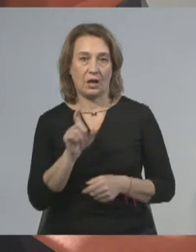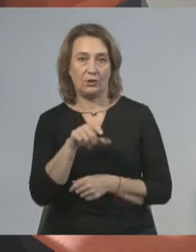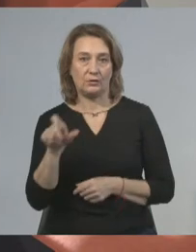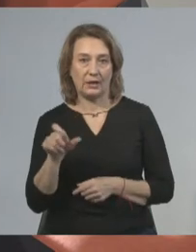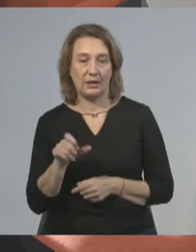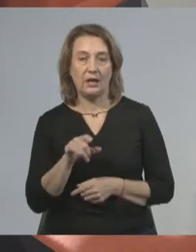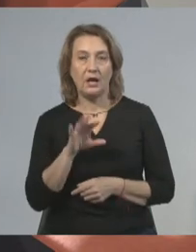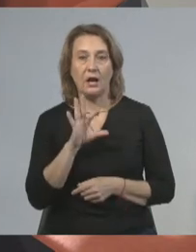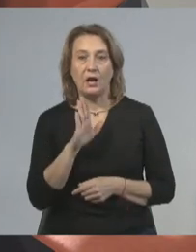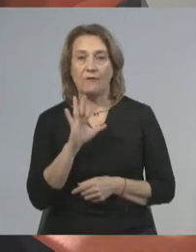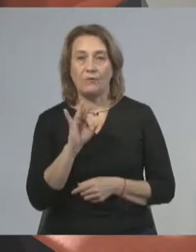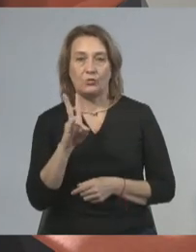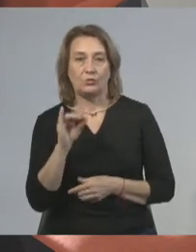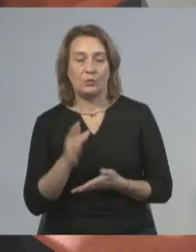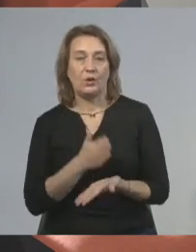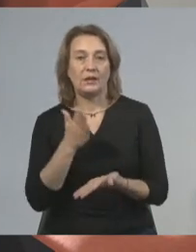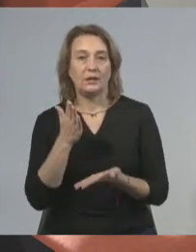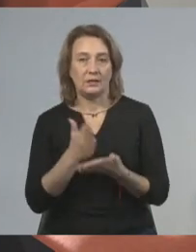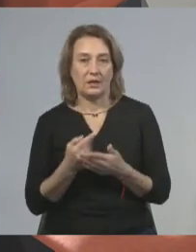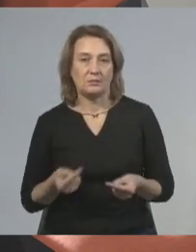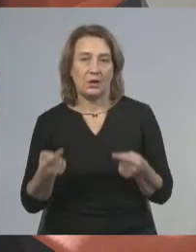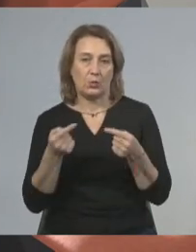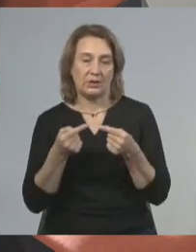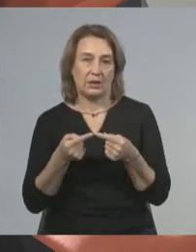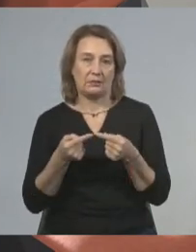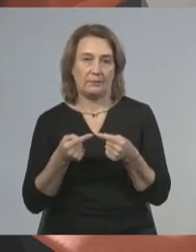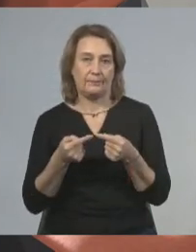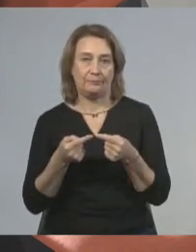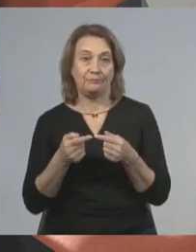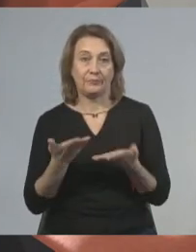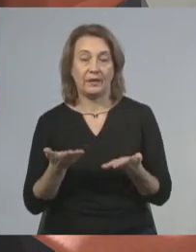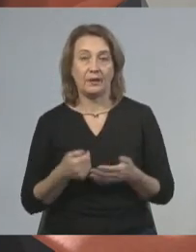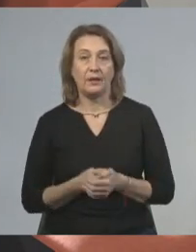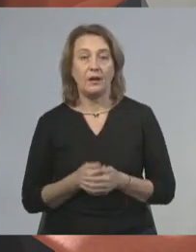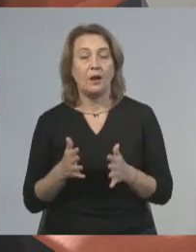question of life of people is a priority